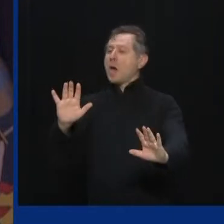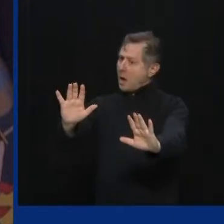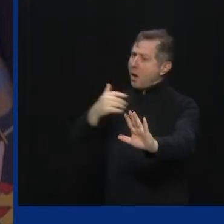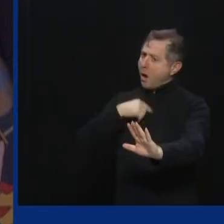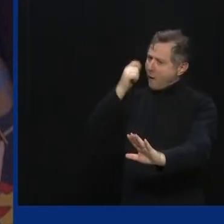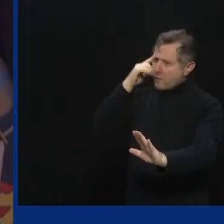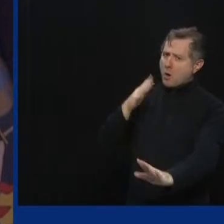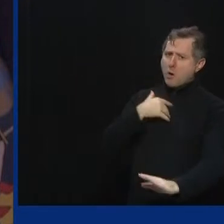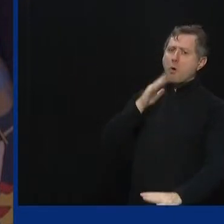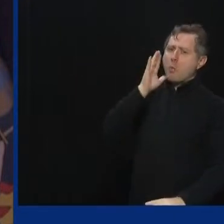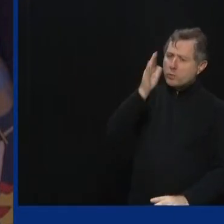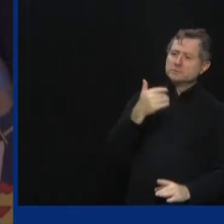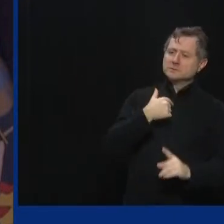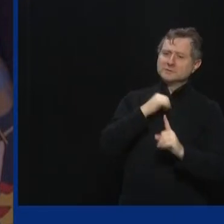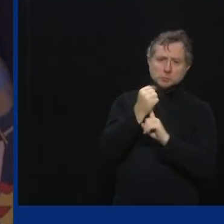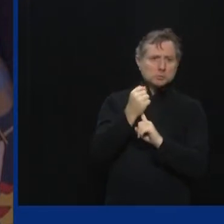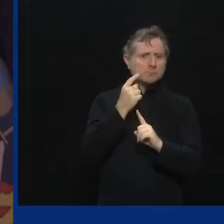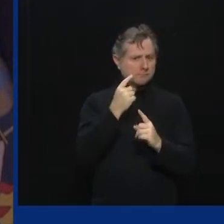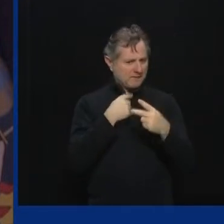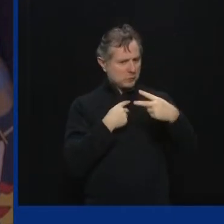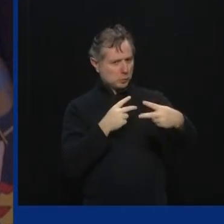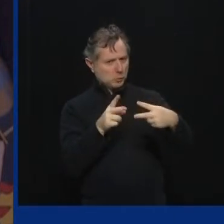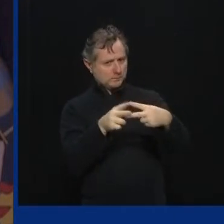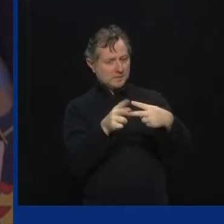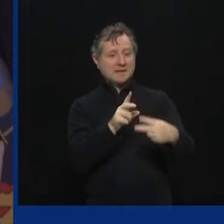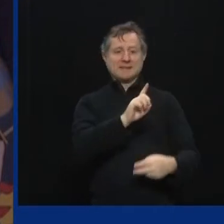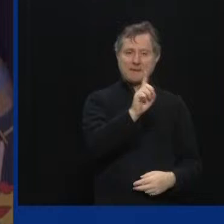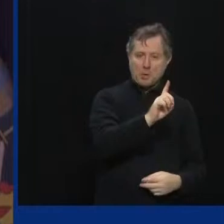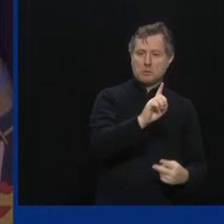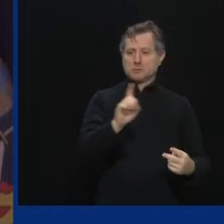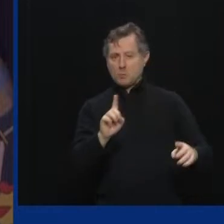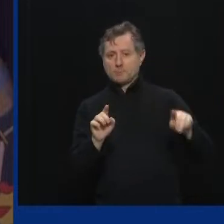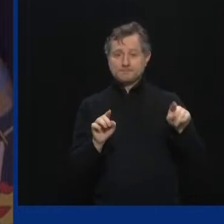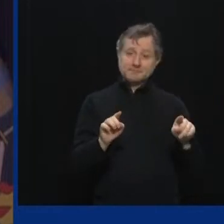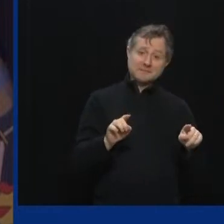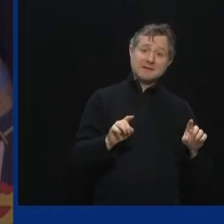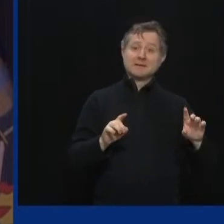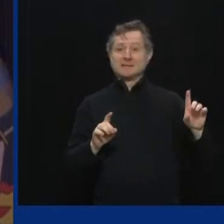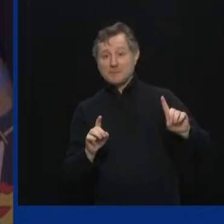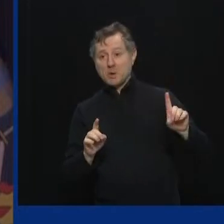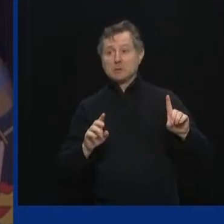most races. We have a Democrat versus a Republican in November. I didn't weigh